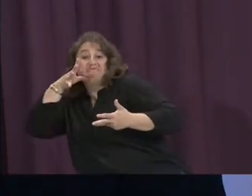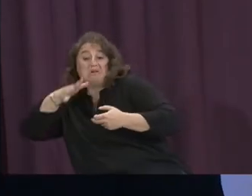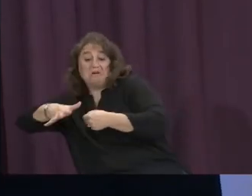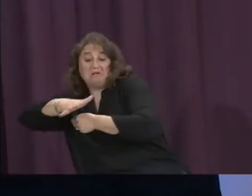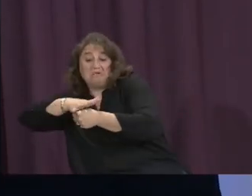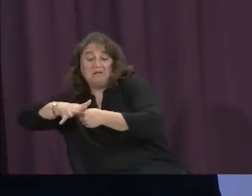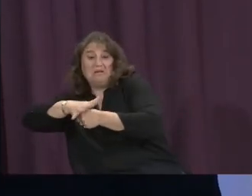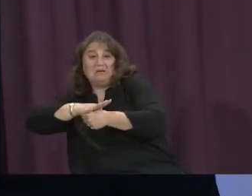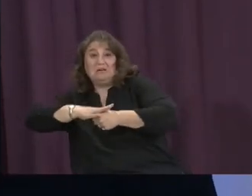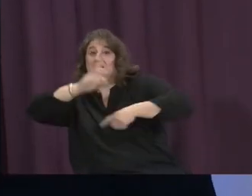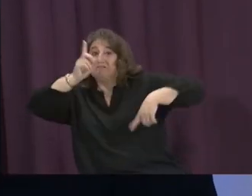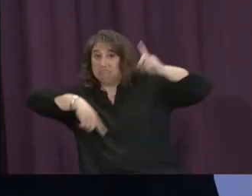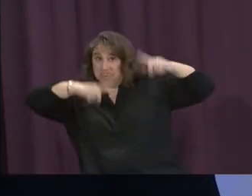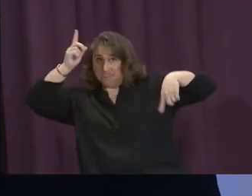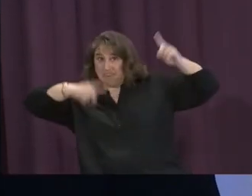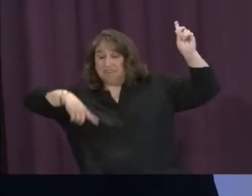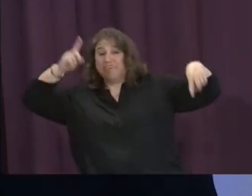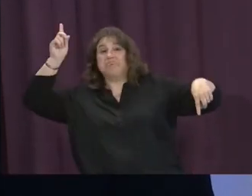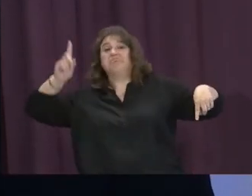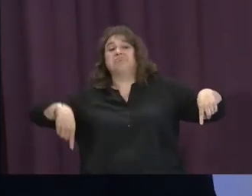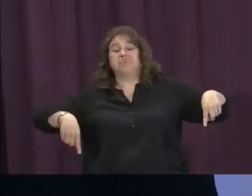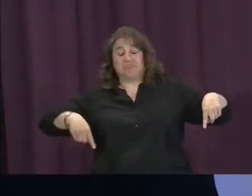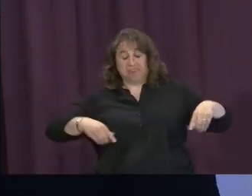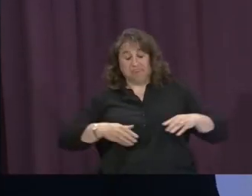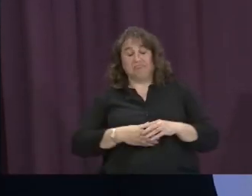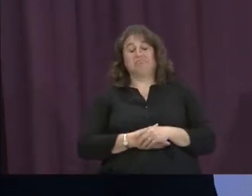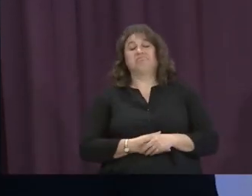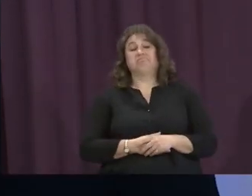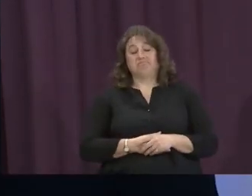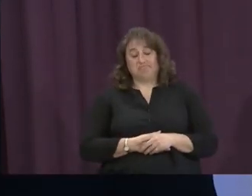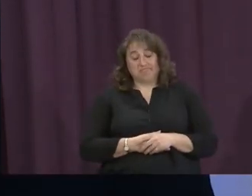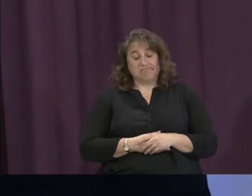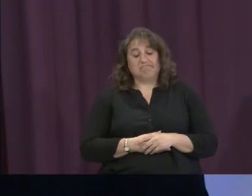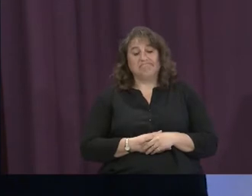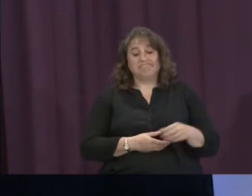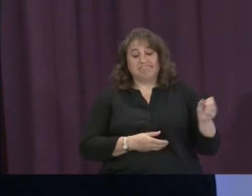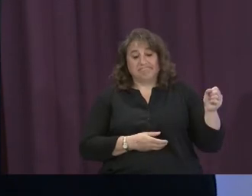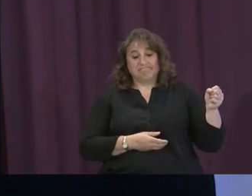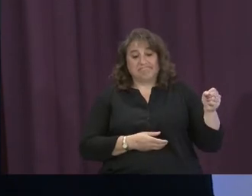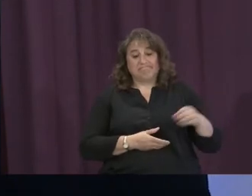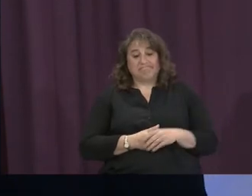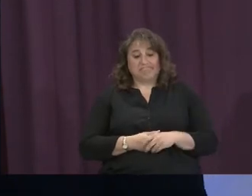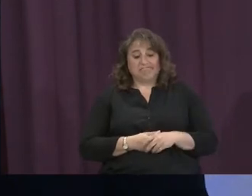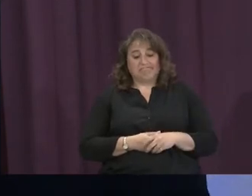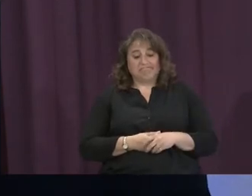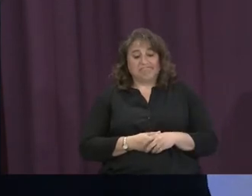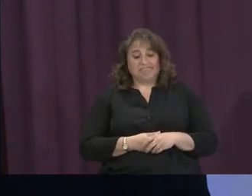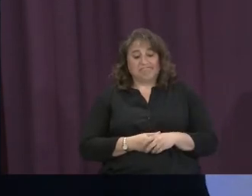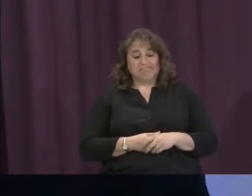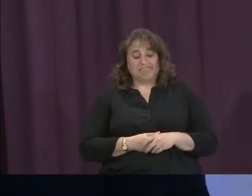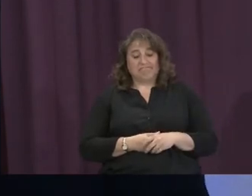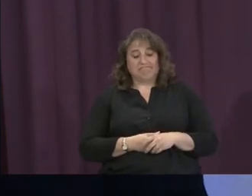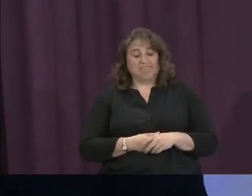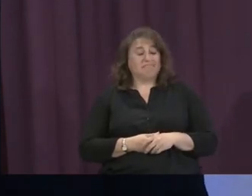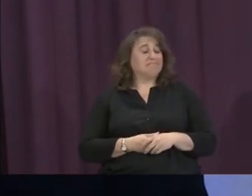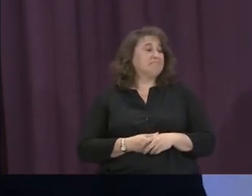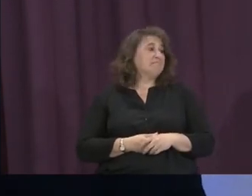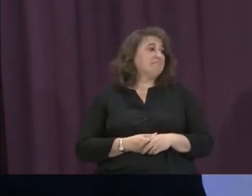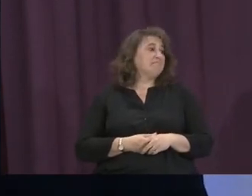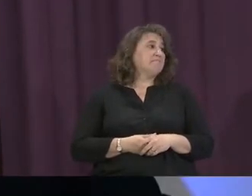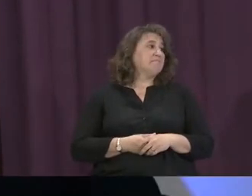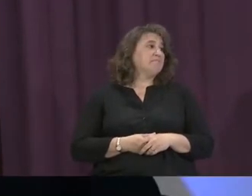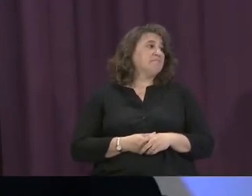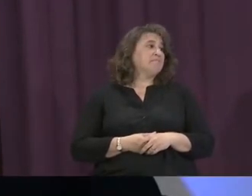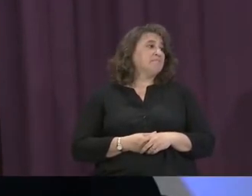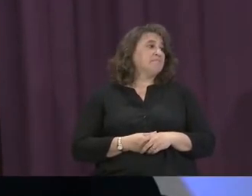Yeah. So that's something where there's lots of differences there for our homes. Yeah. Mm-hmm. You know, and I,